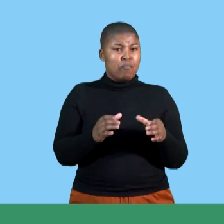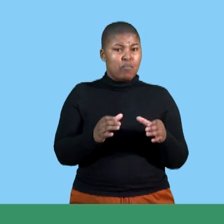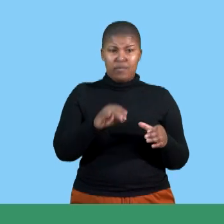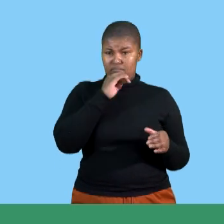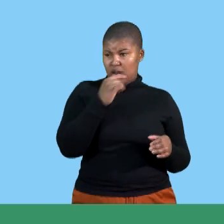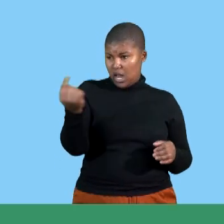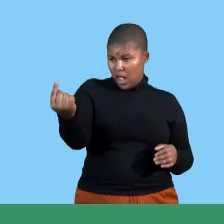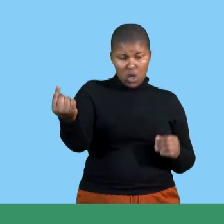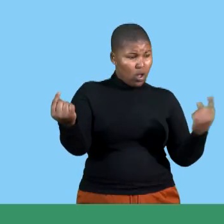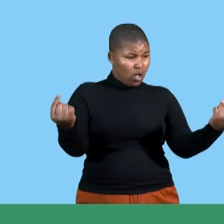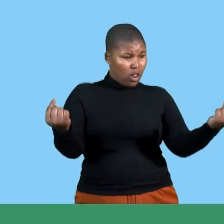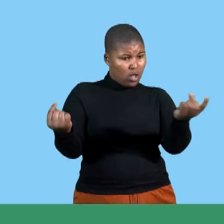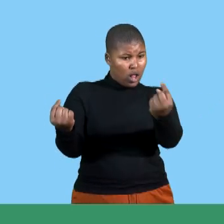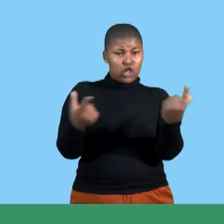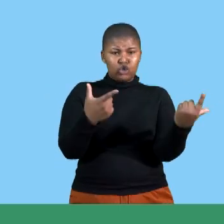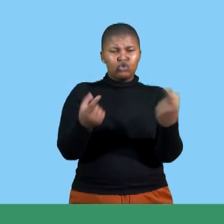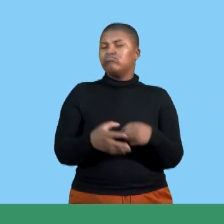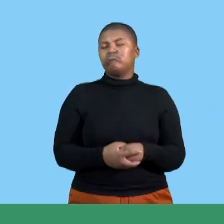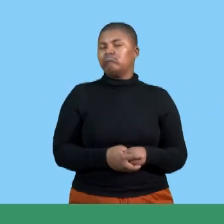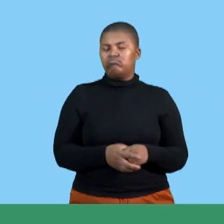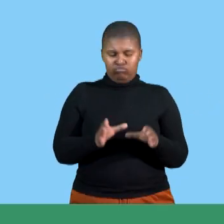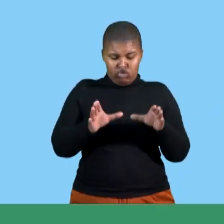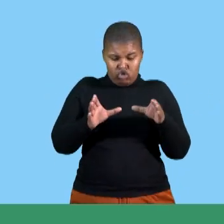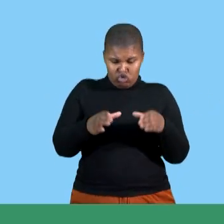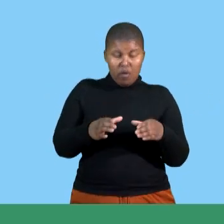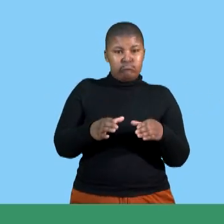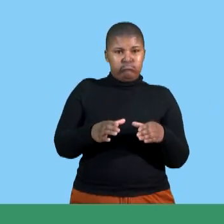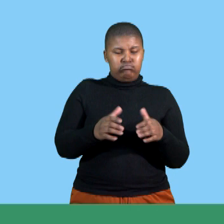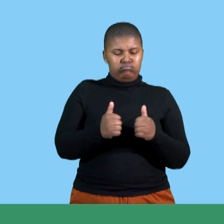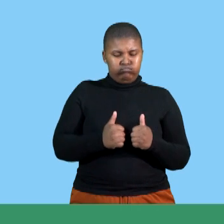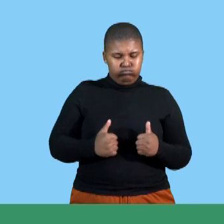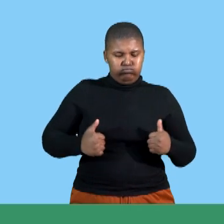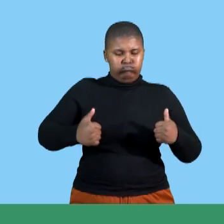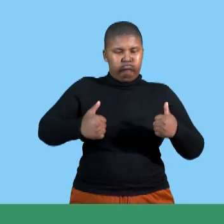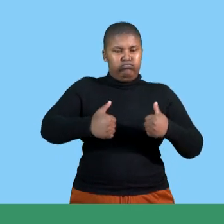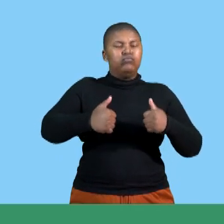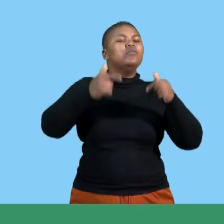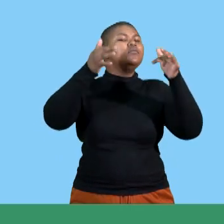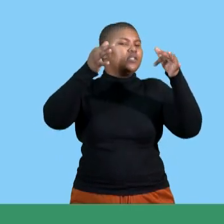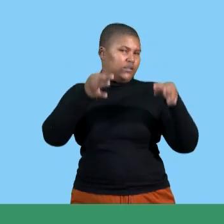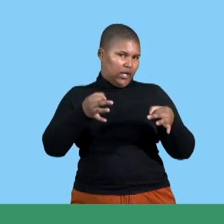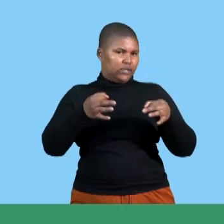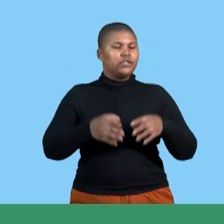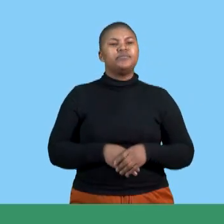decision alone, but you take a decision collectively as a group of members.